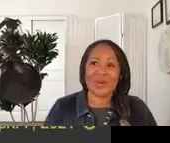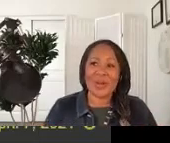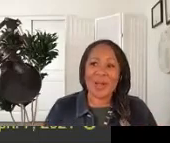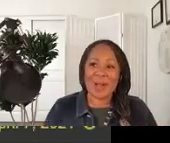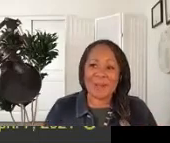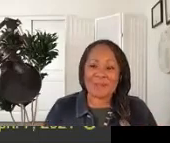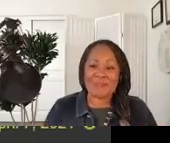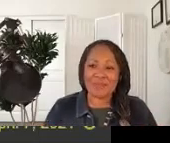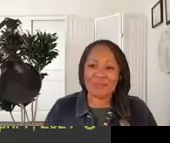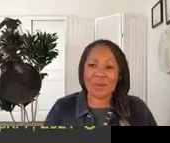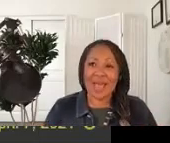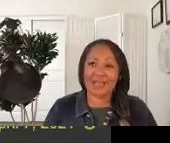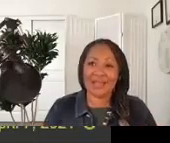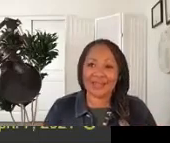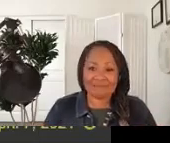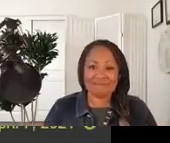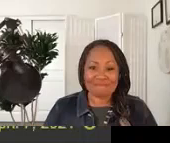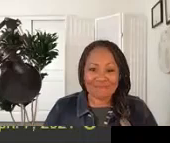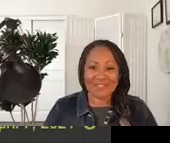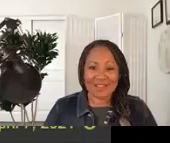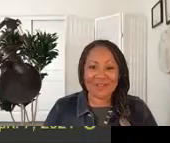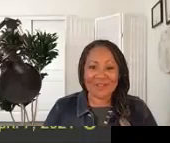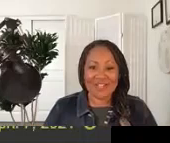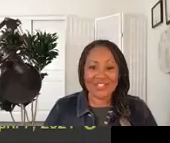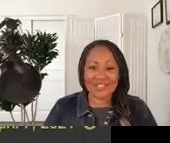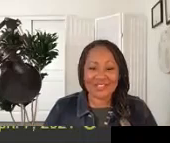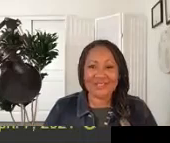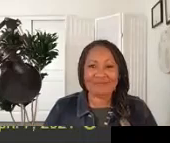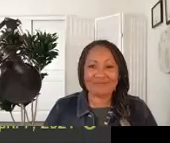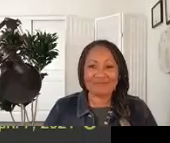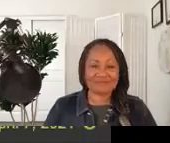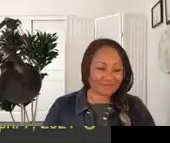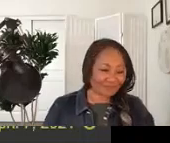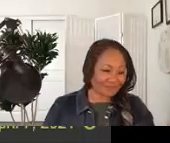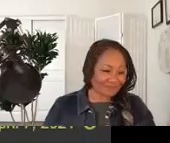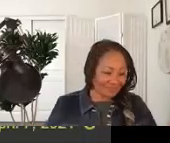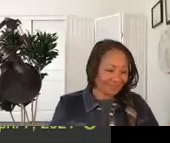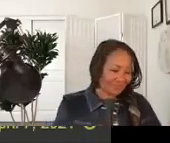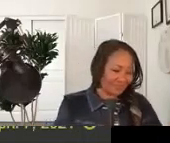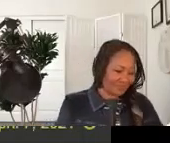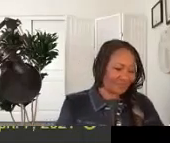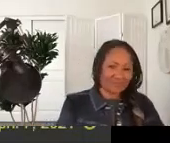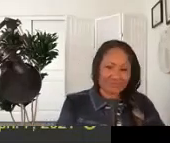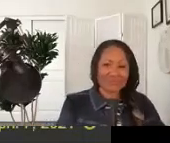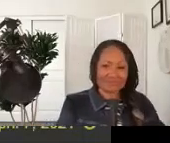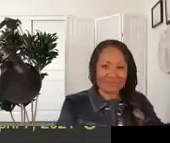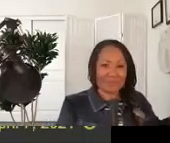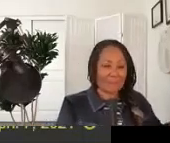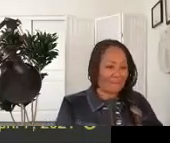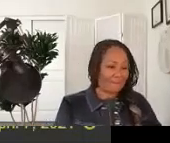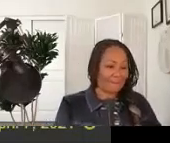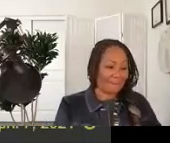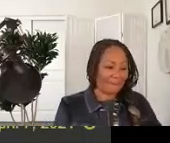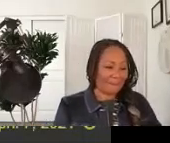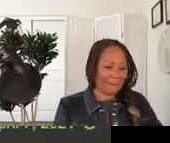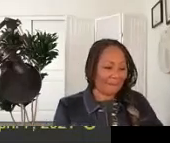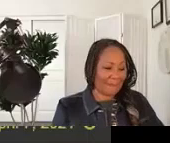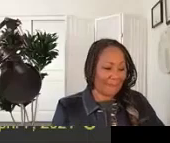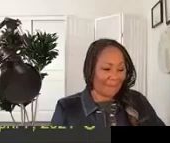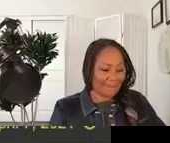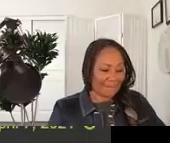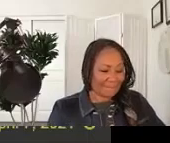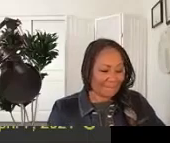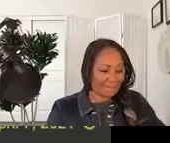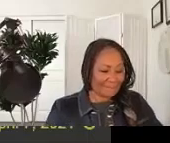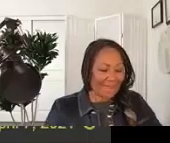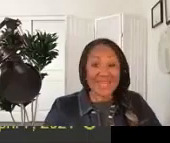particular modality. Other questions? A couple people have asked if you could demonstrate how to add